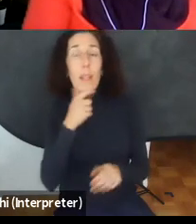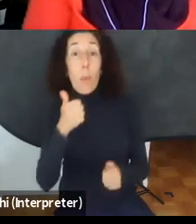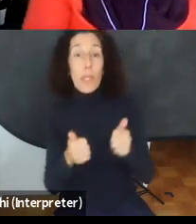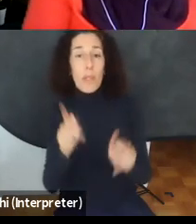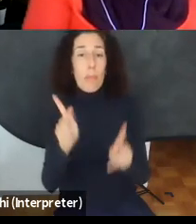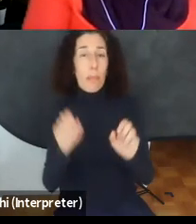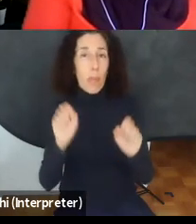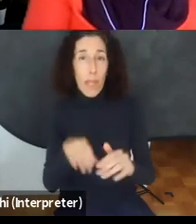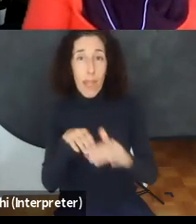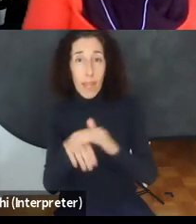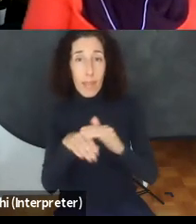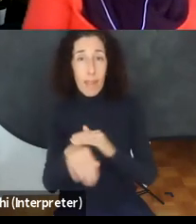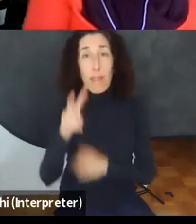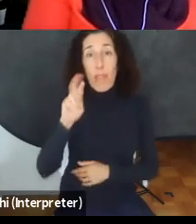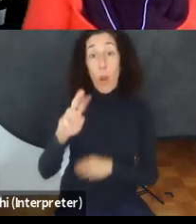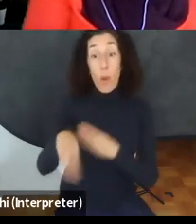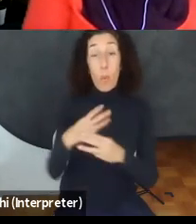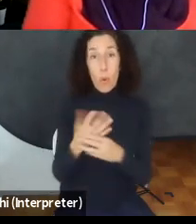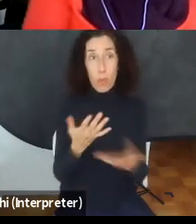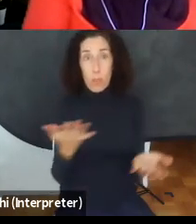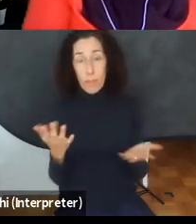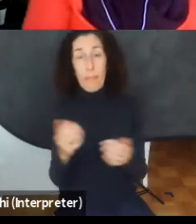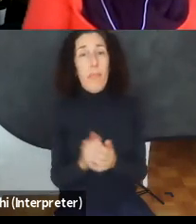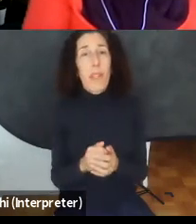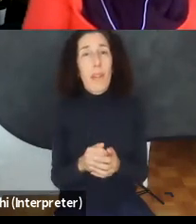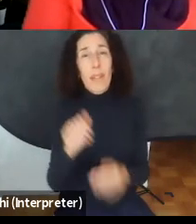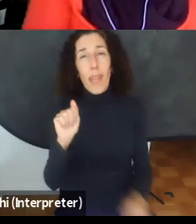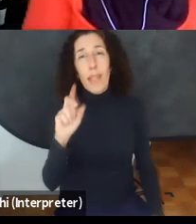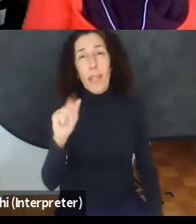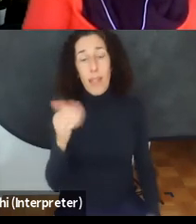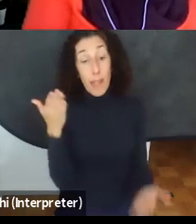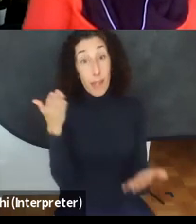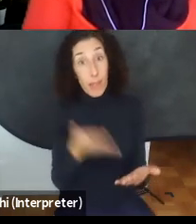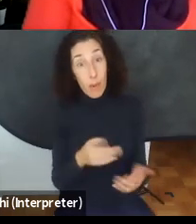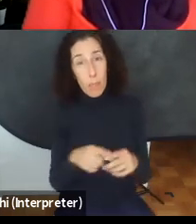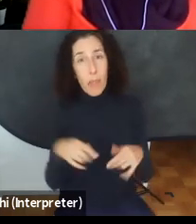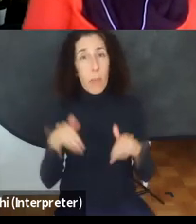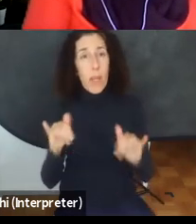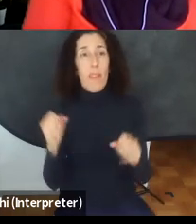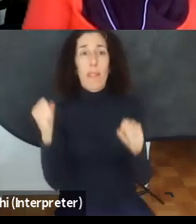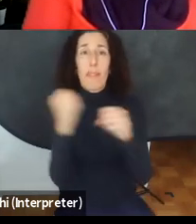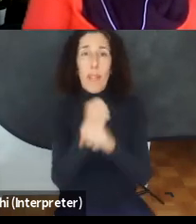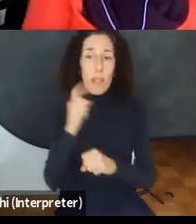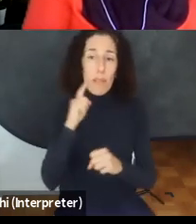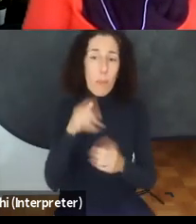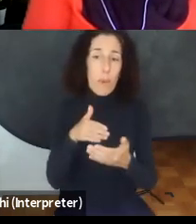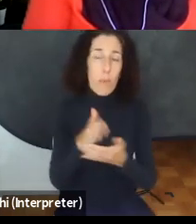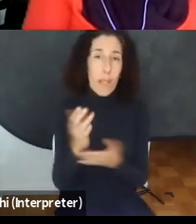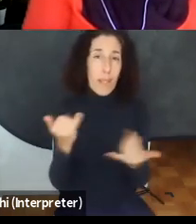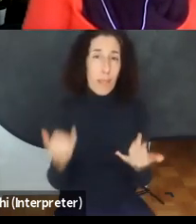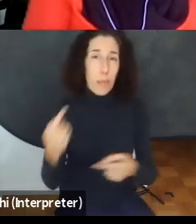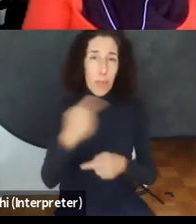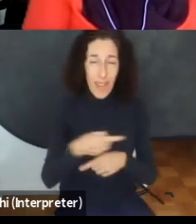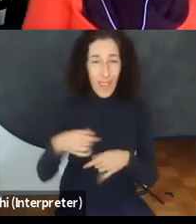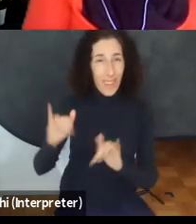spaces at all. The ADA exists, and yet we are still fighting for rights today. So